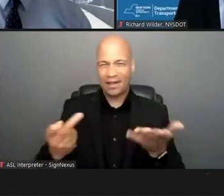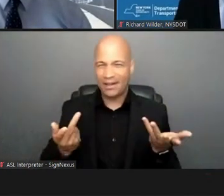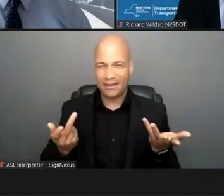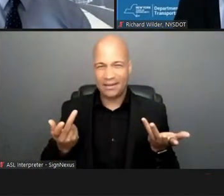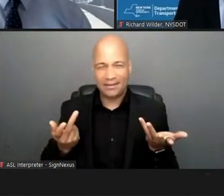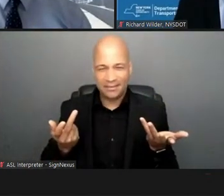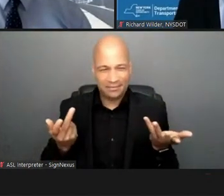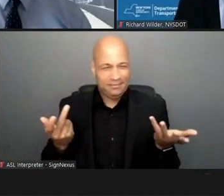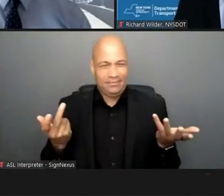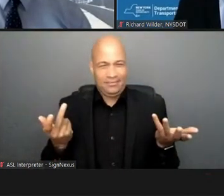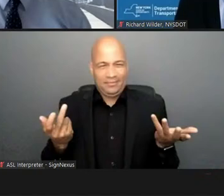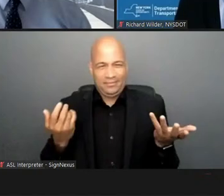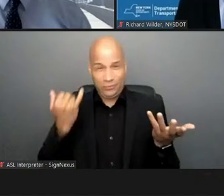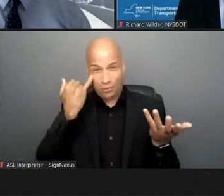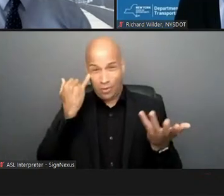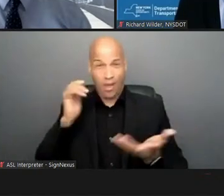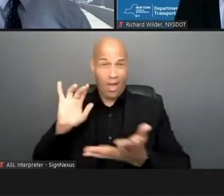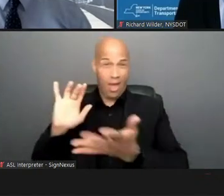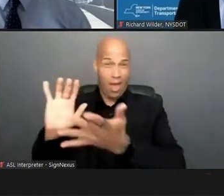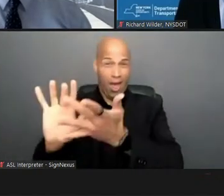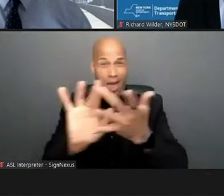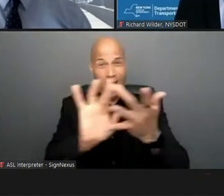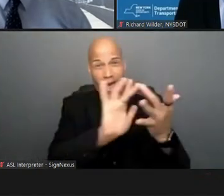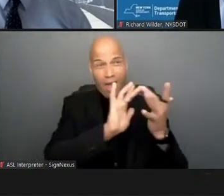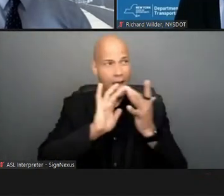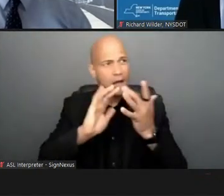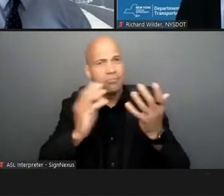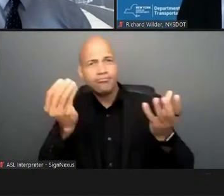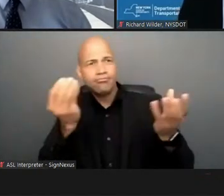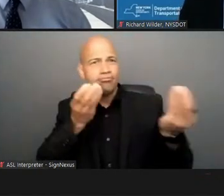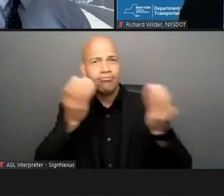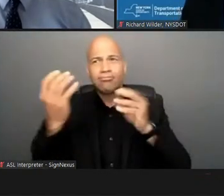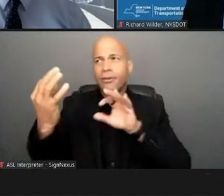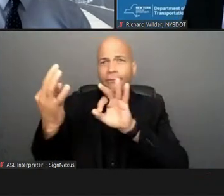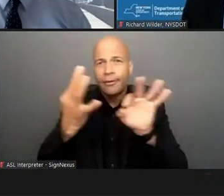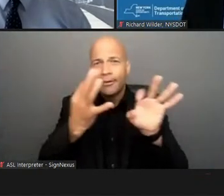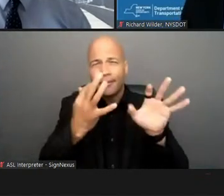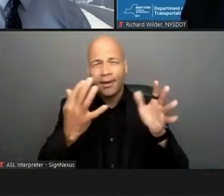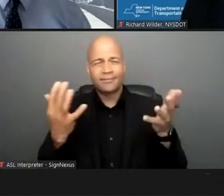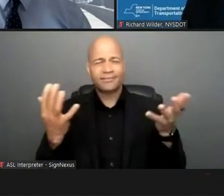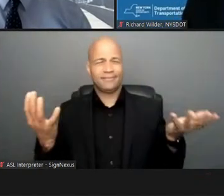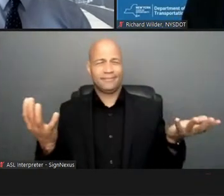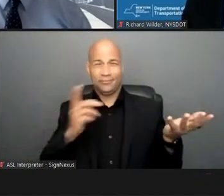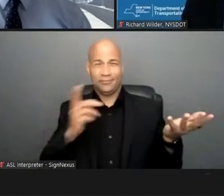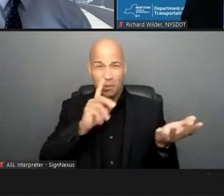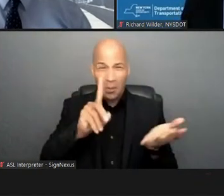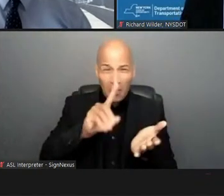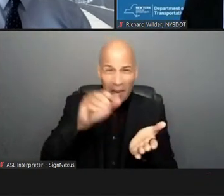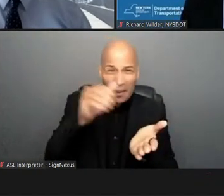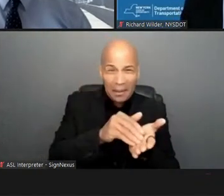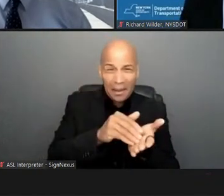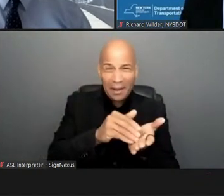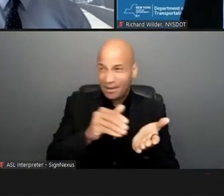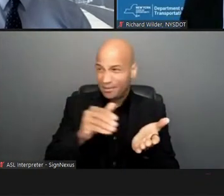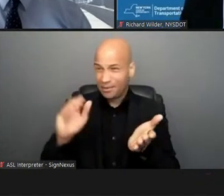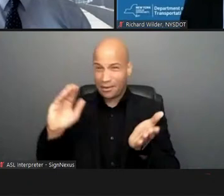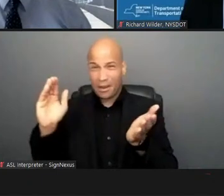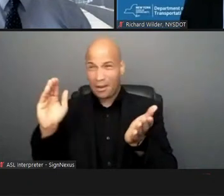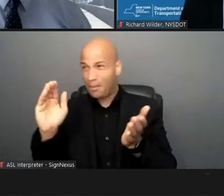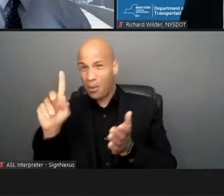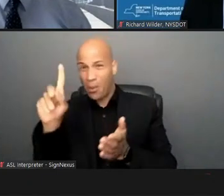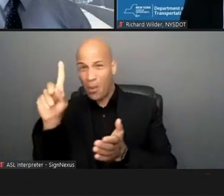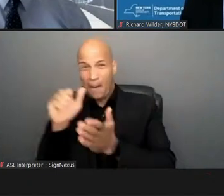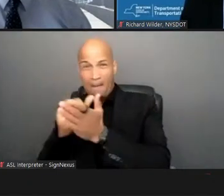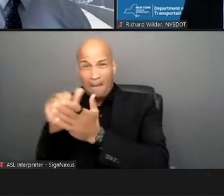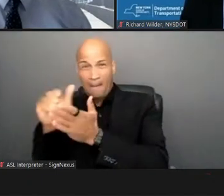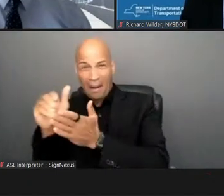you're really looking to hear from hear back from people from everybody one thousand other a million that's less than 0.01